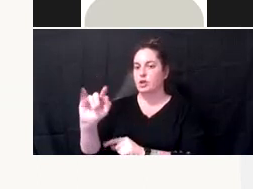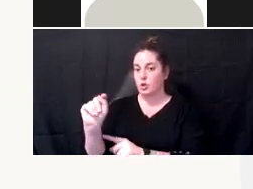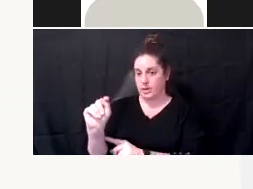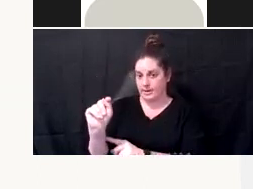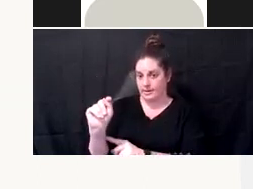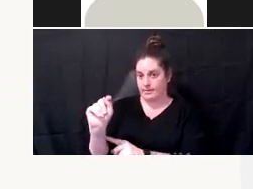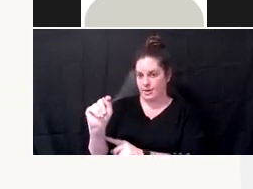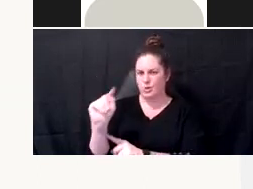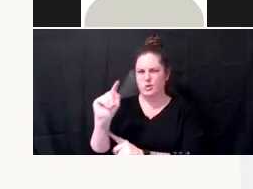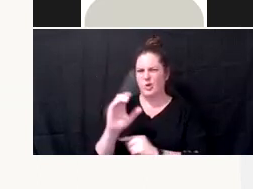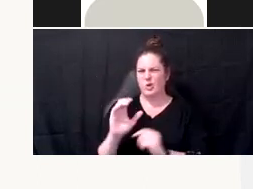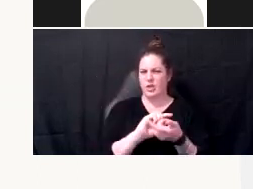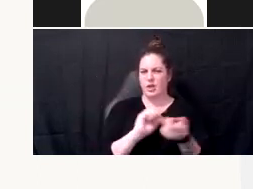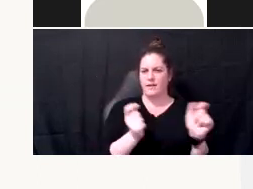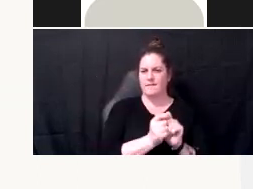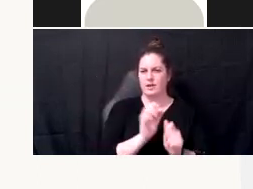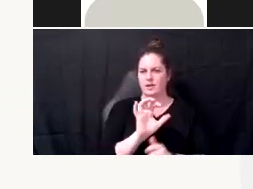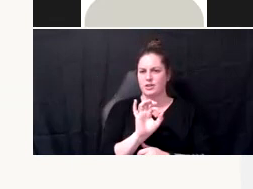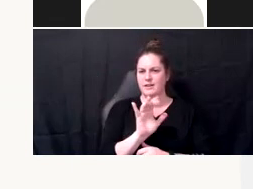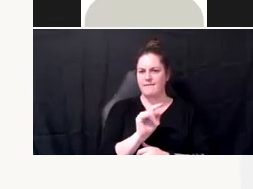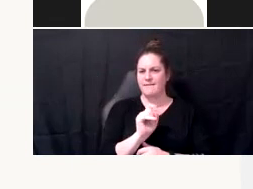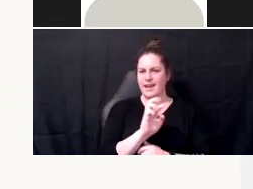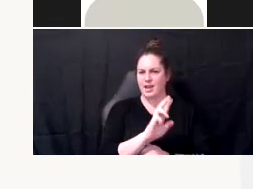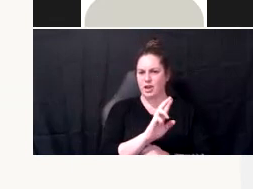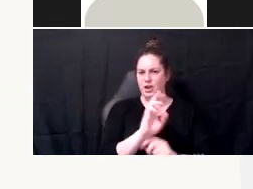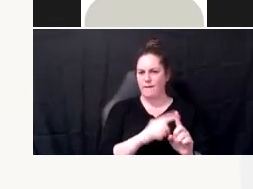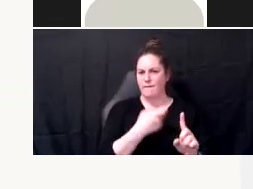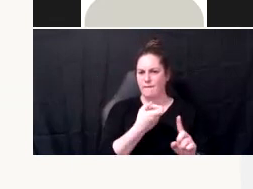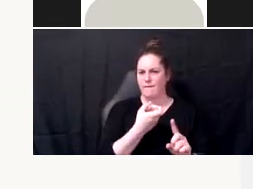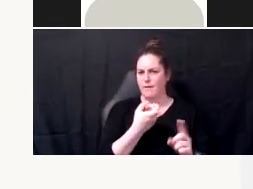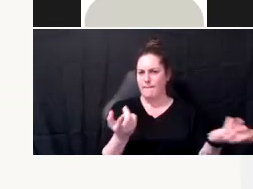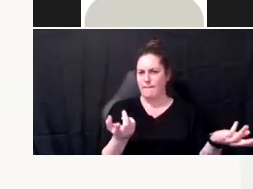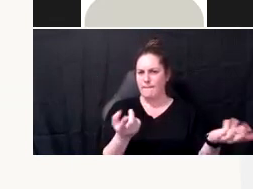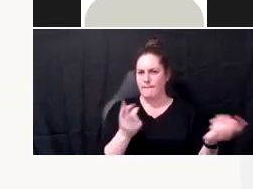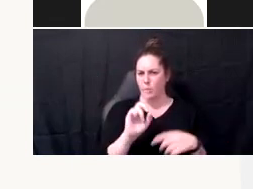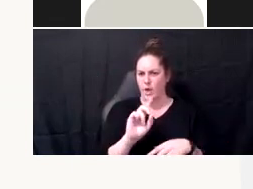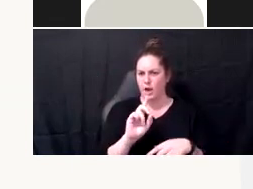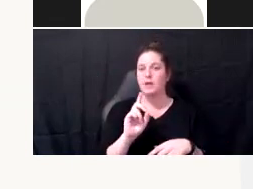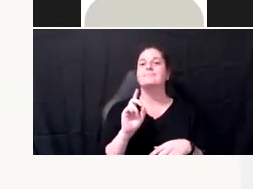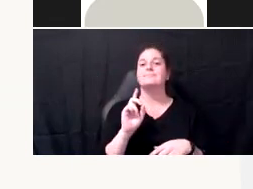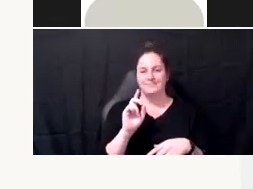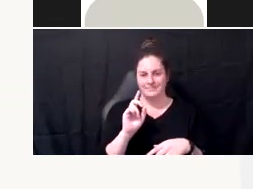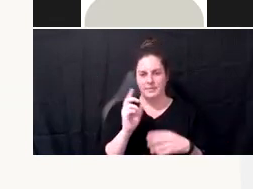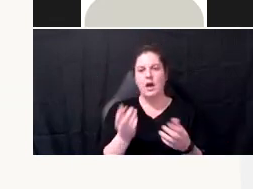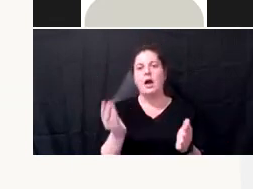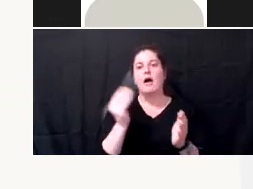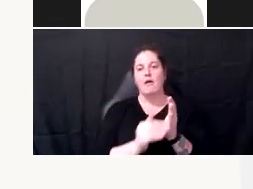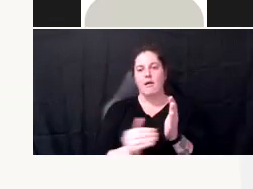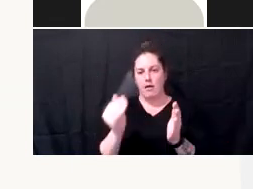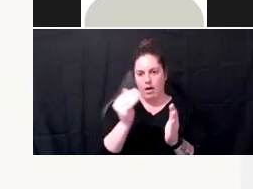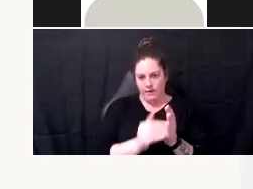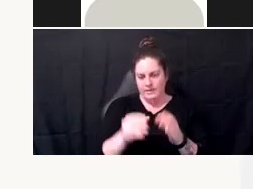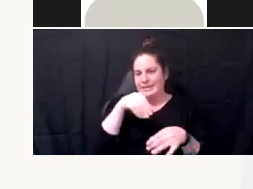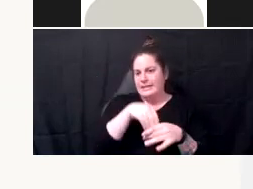where do you get these conversion factors from, okay? So many times in